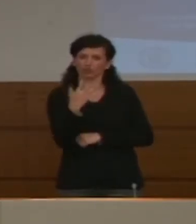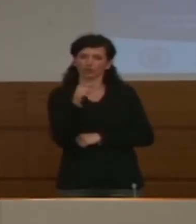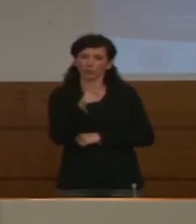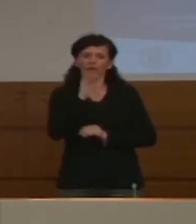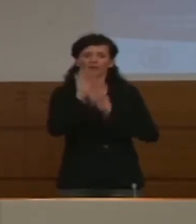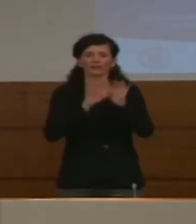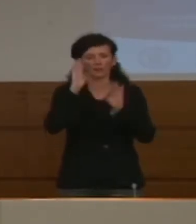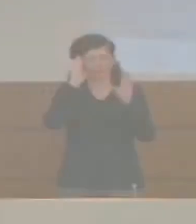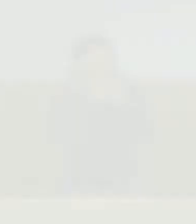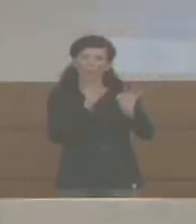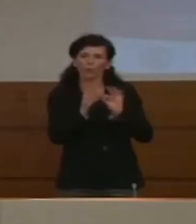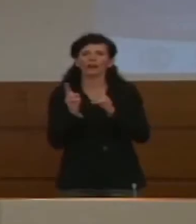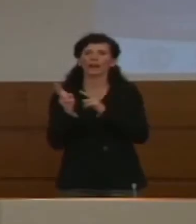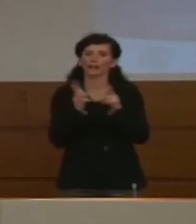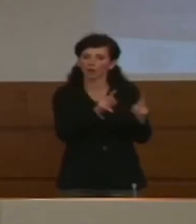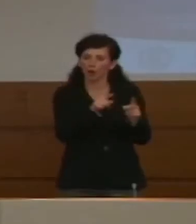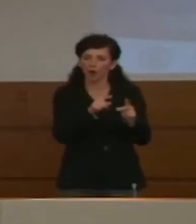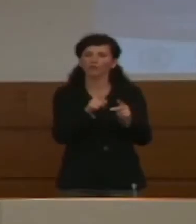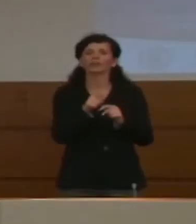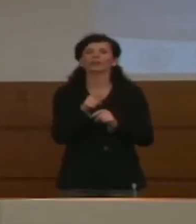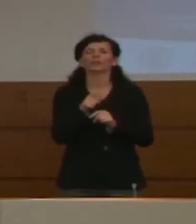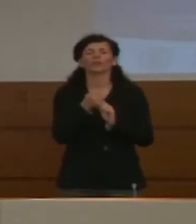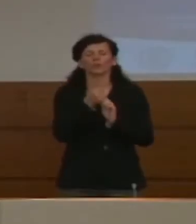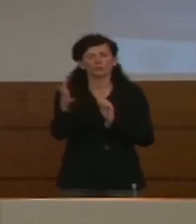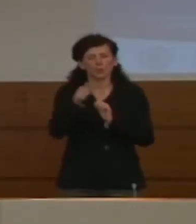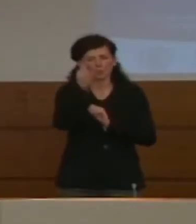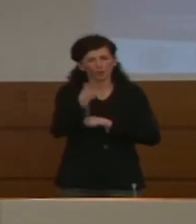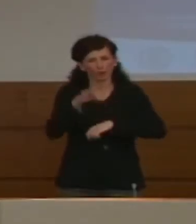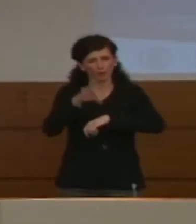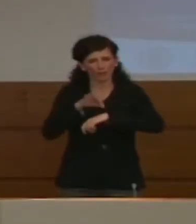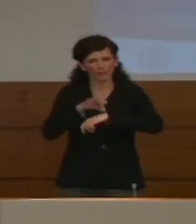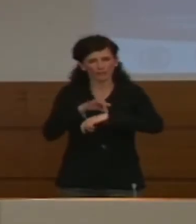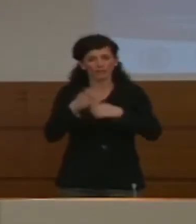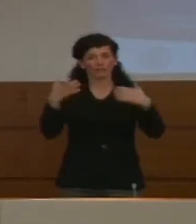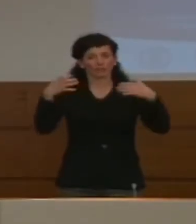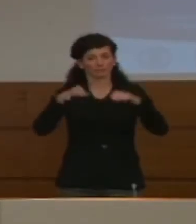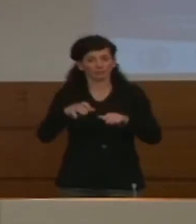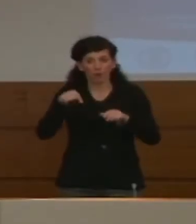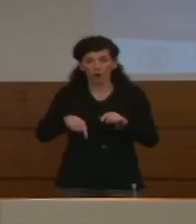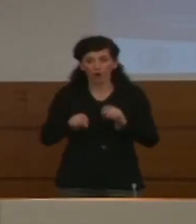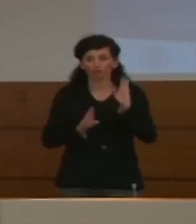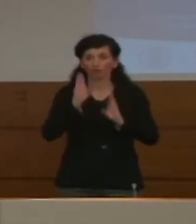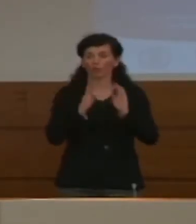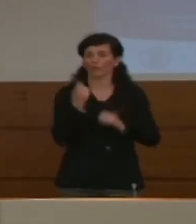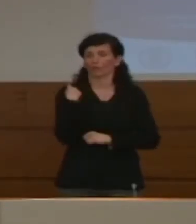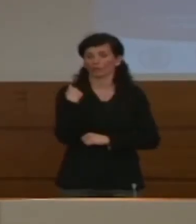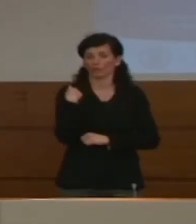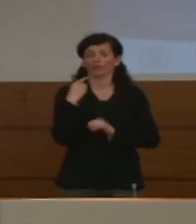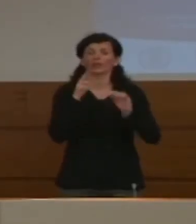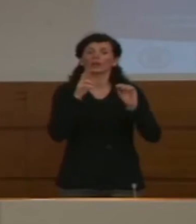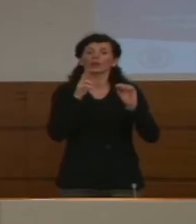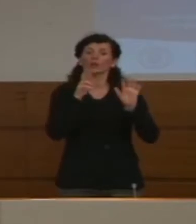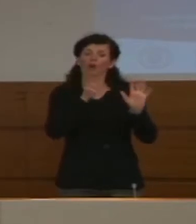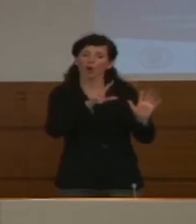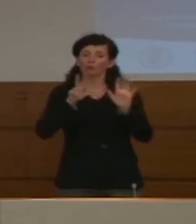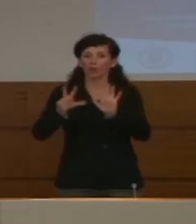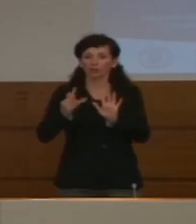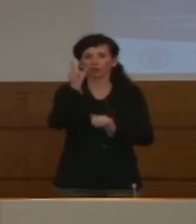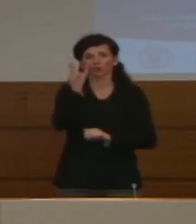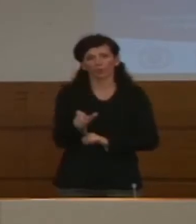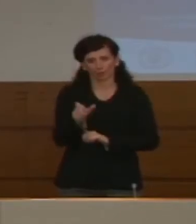3,605 are in intensive care. The number of patients in intensive care decreased by 88 units.